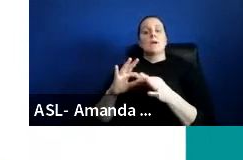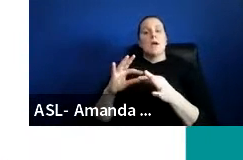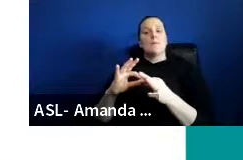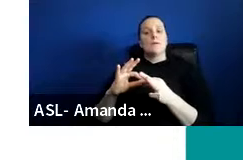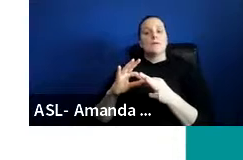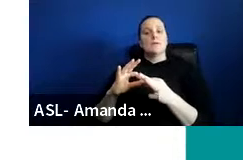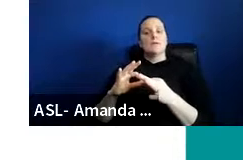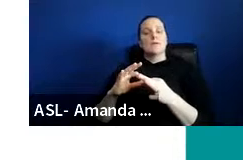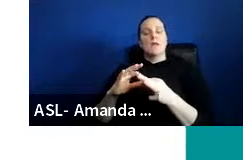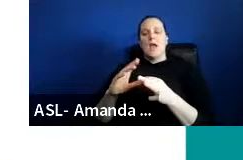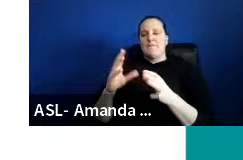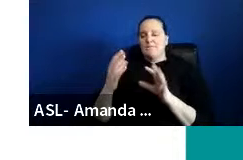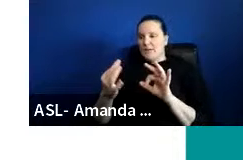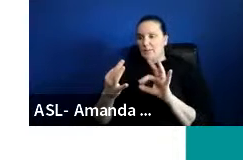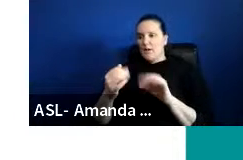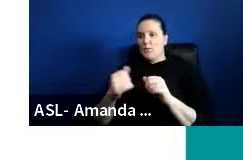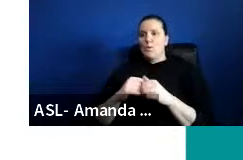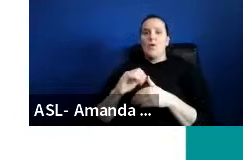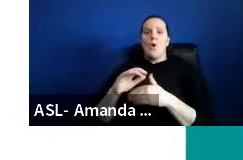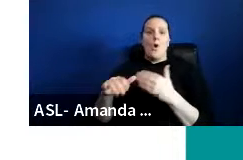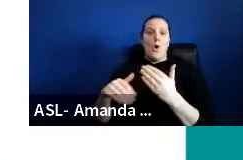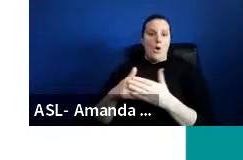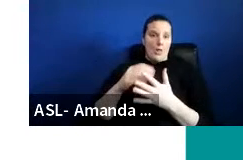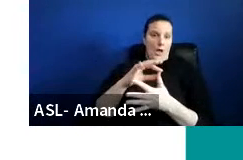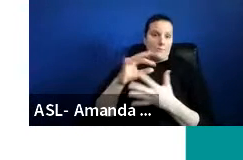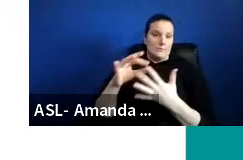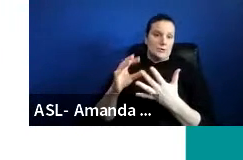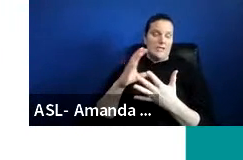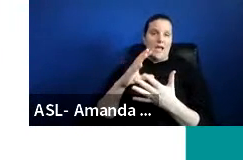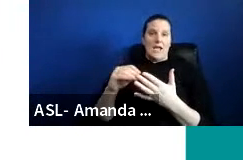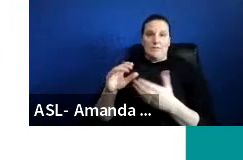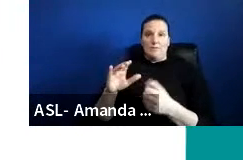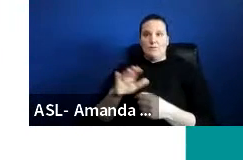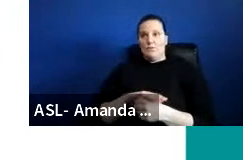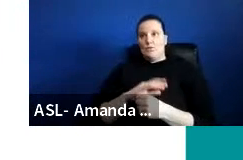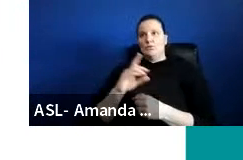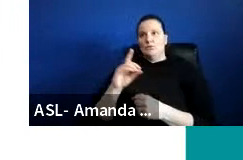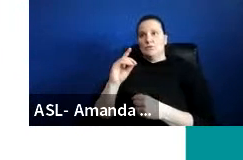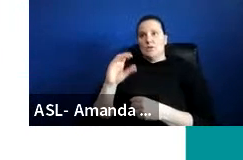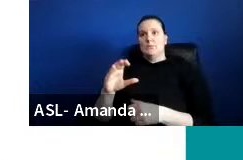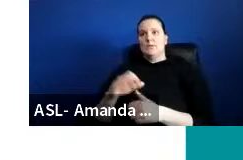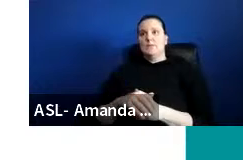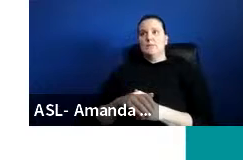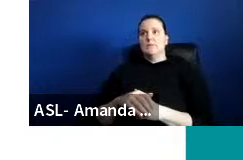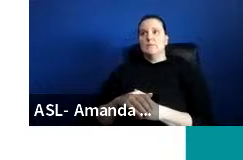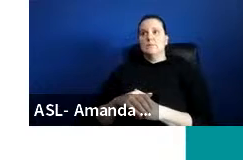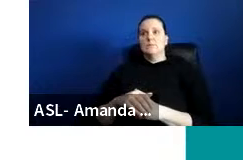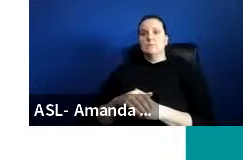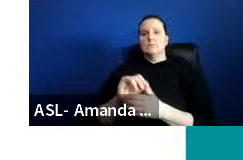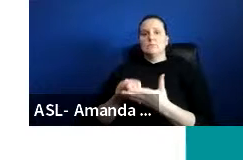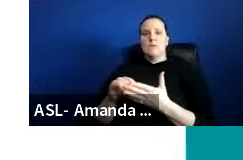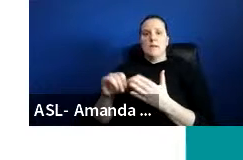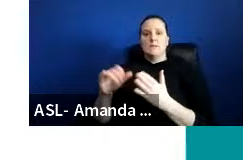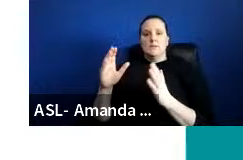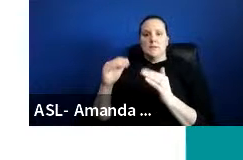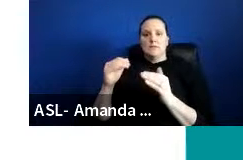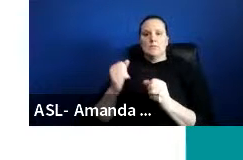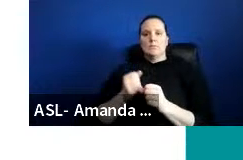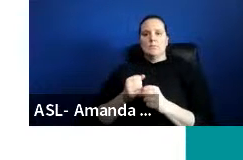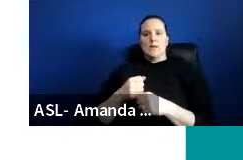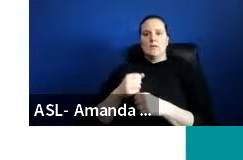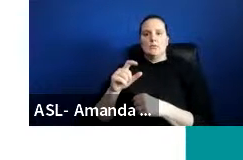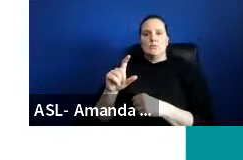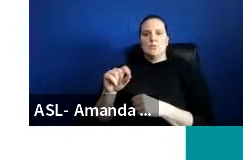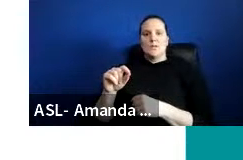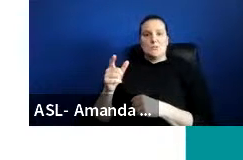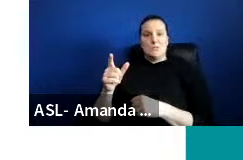the entire document. And a decision regarding a final bridge configuration is expected to be made in